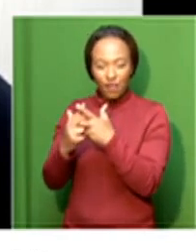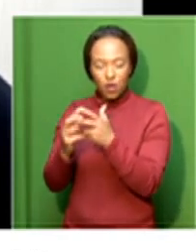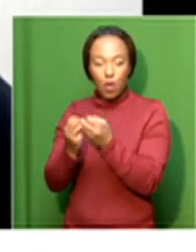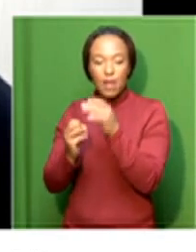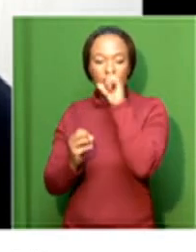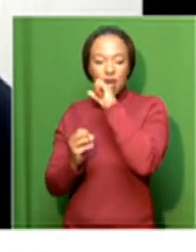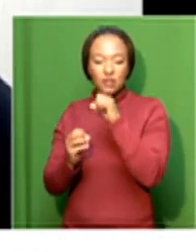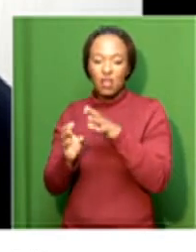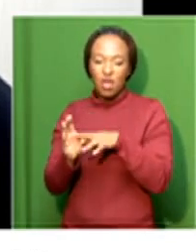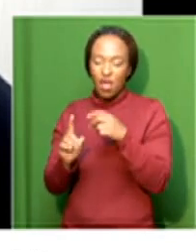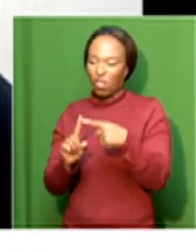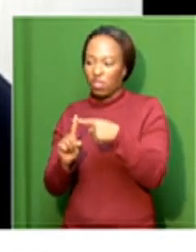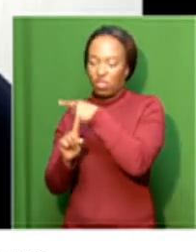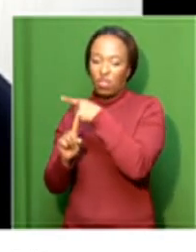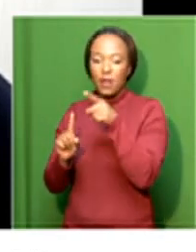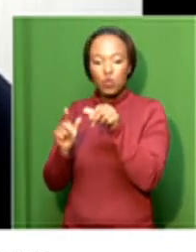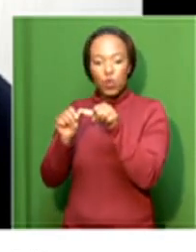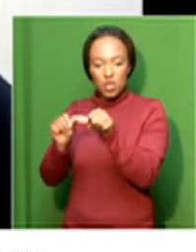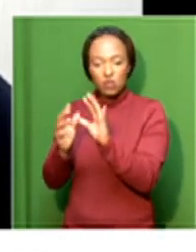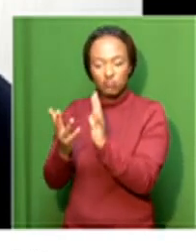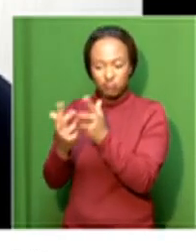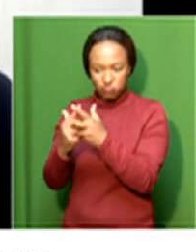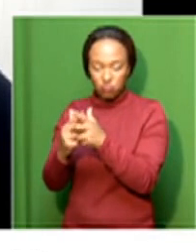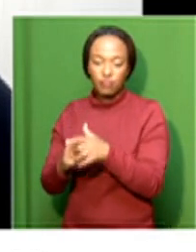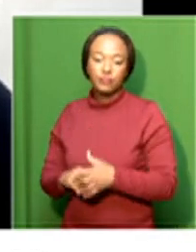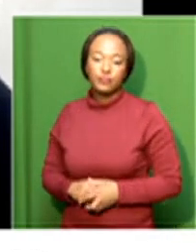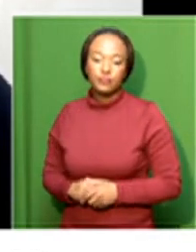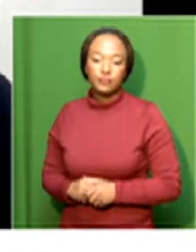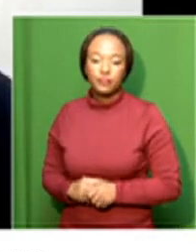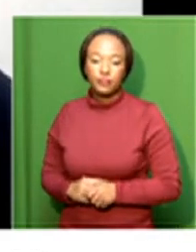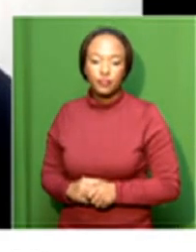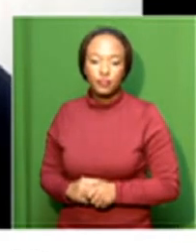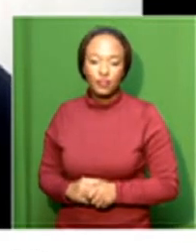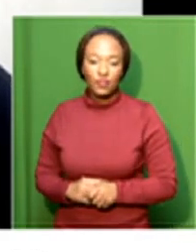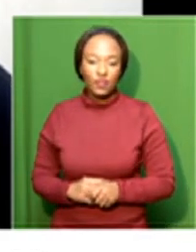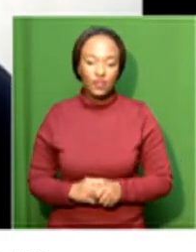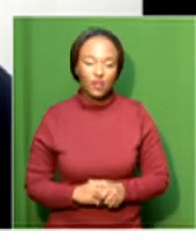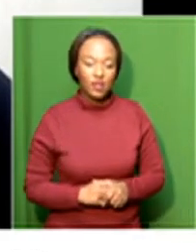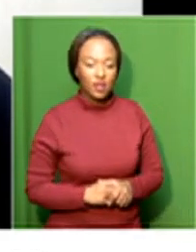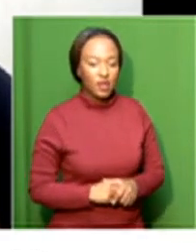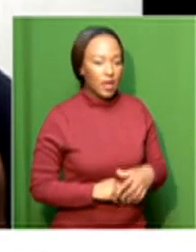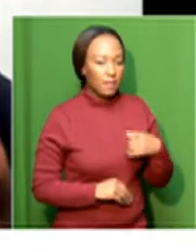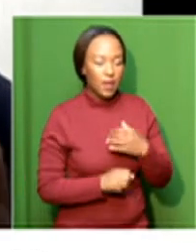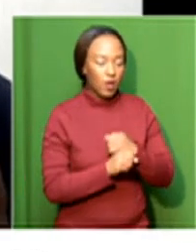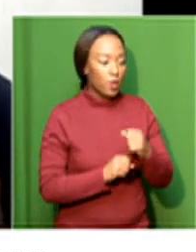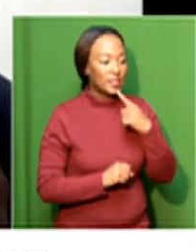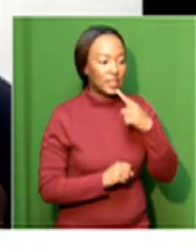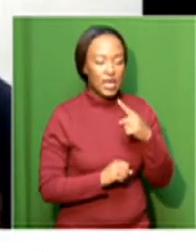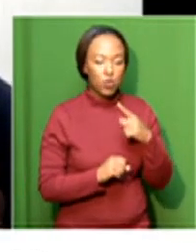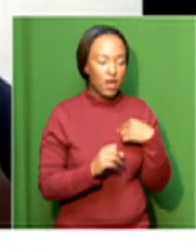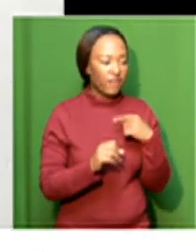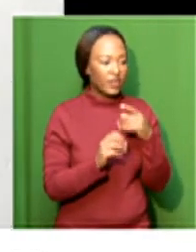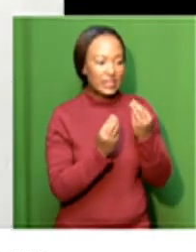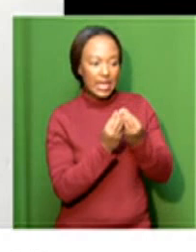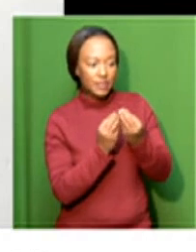artists have just gone off the radar? Yeah, I wouldn't say there's actually like a certain formula, but